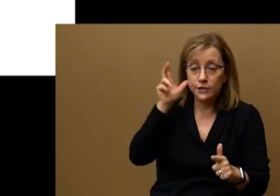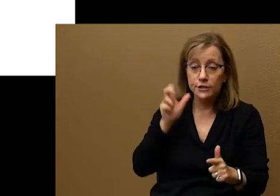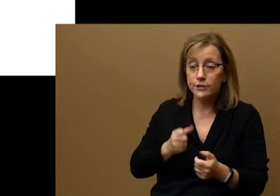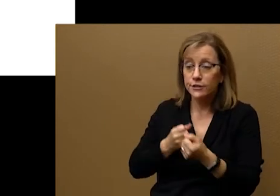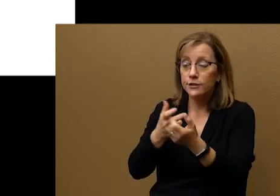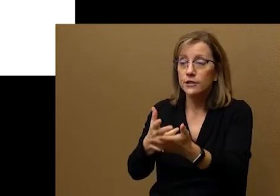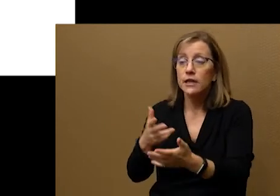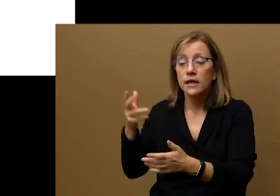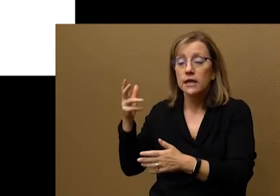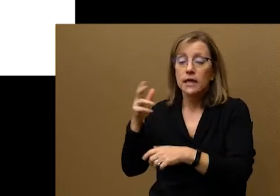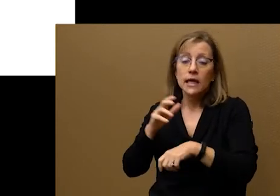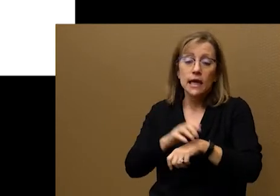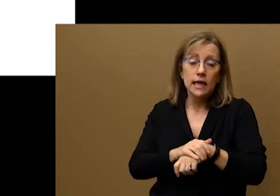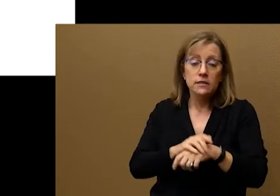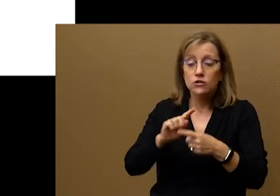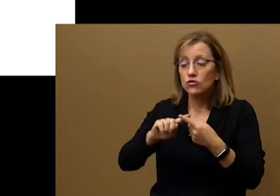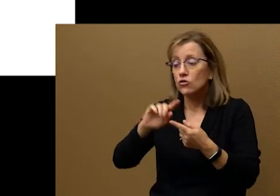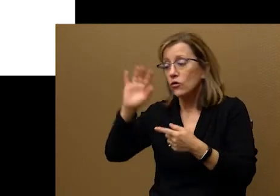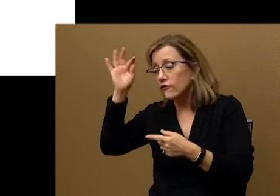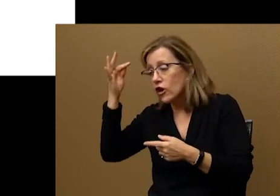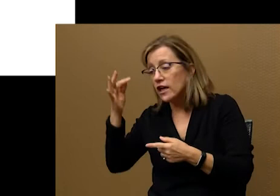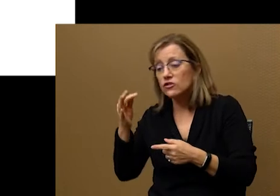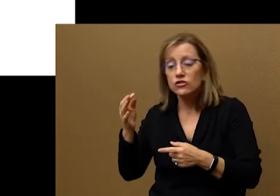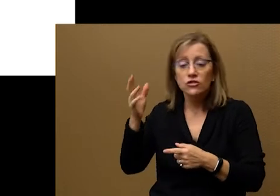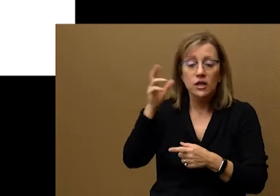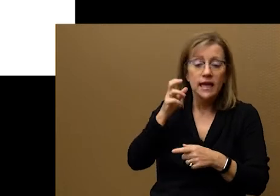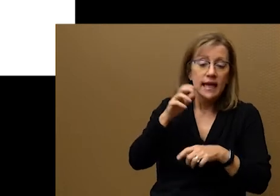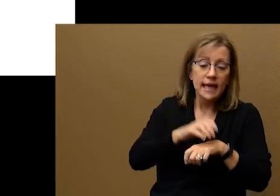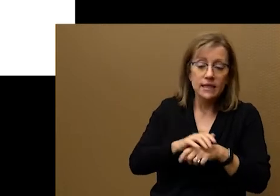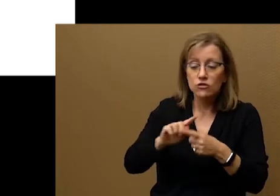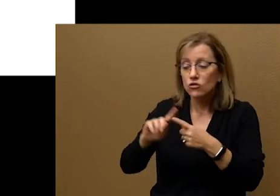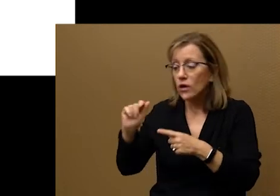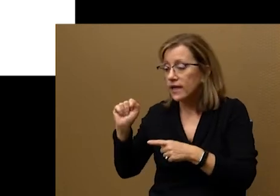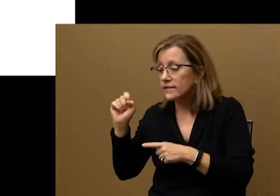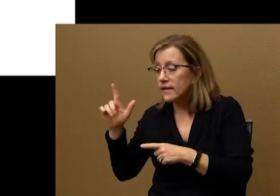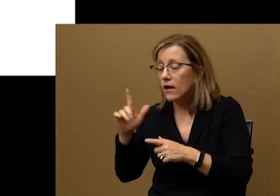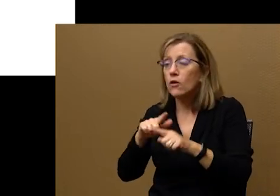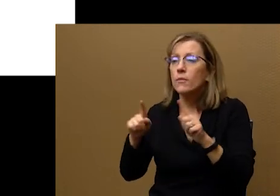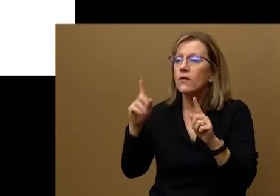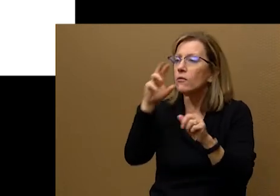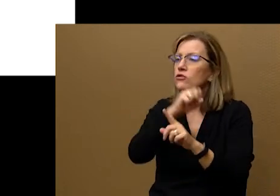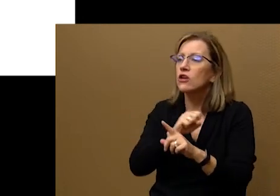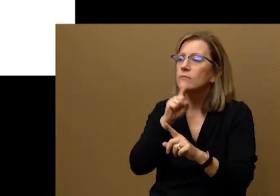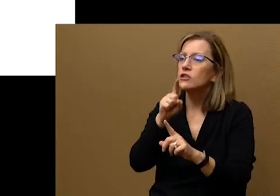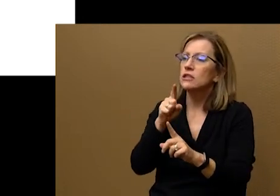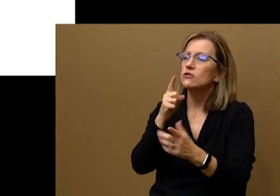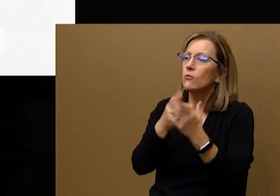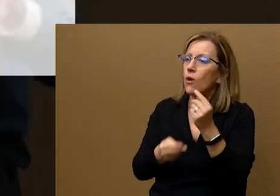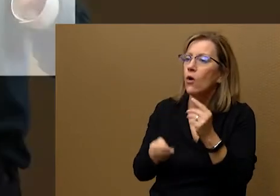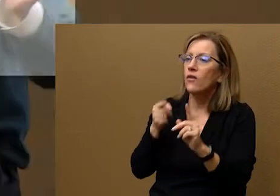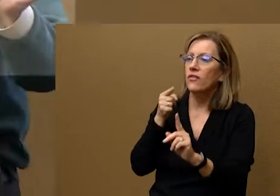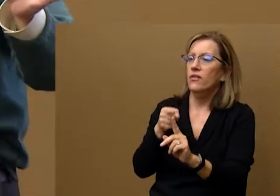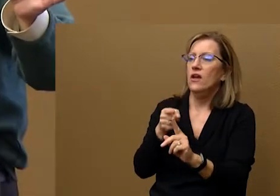another, from English to French, from English to ASL. But the presumption always is